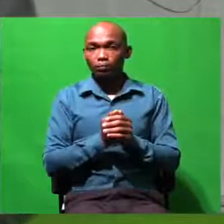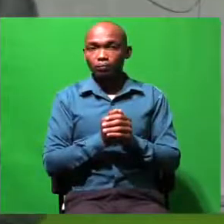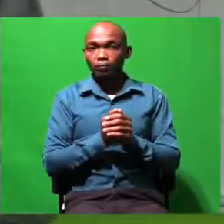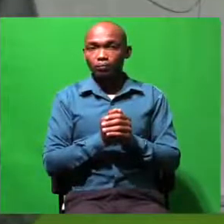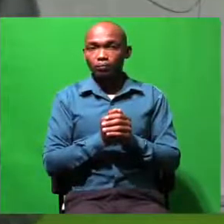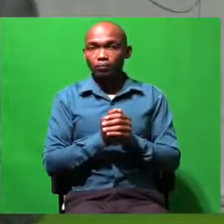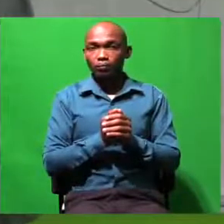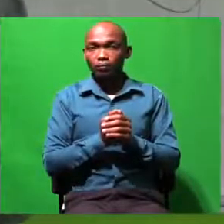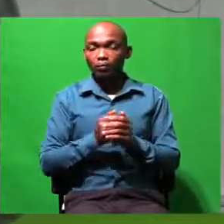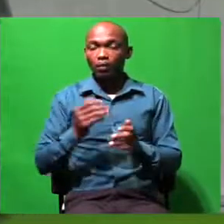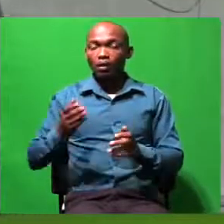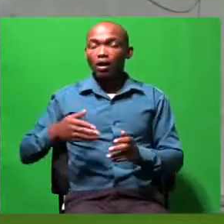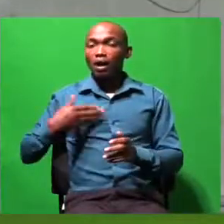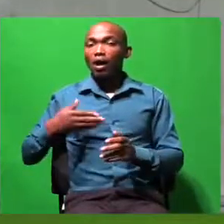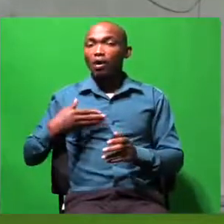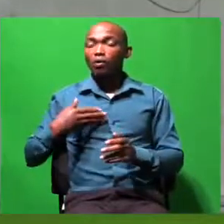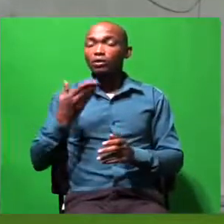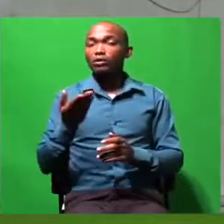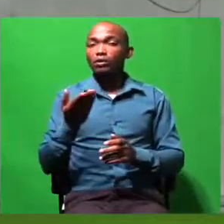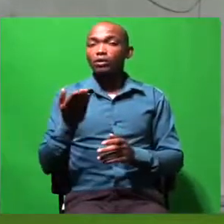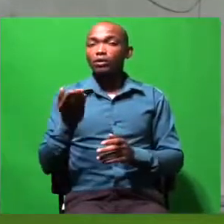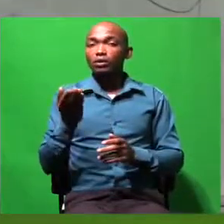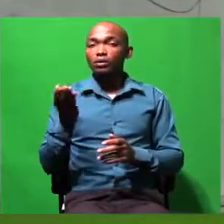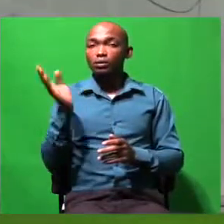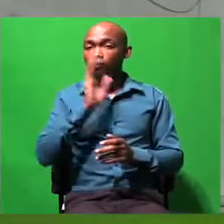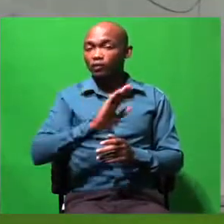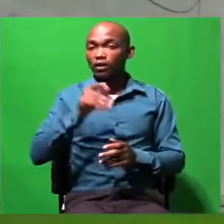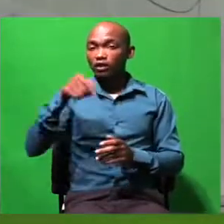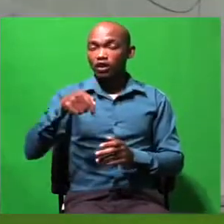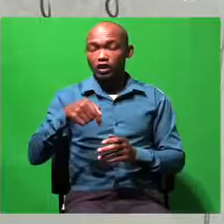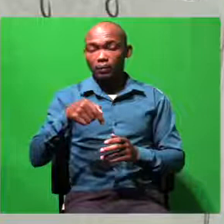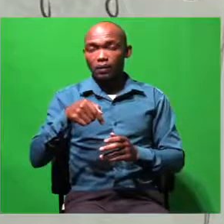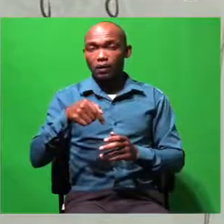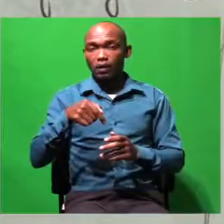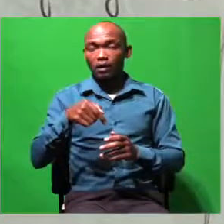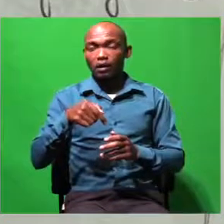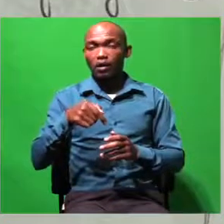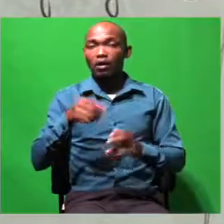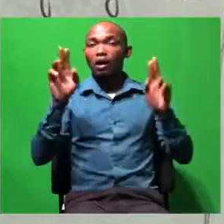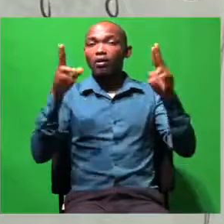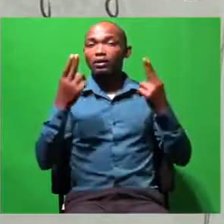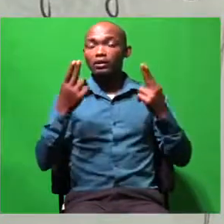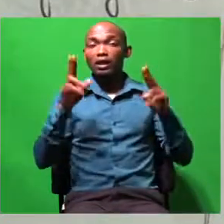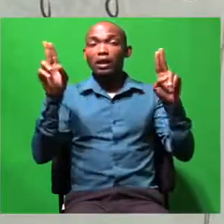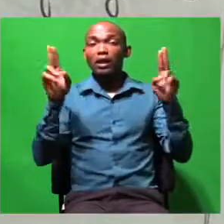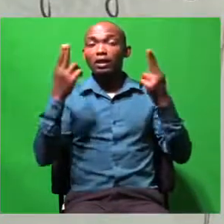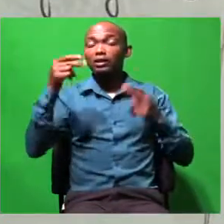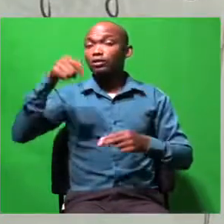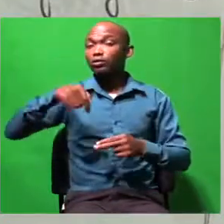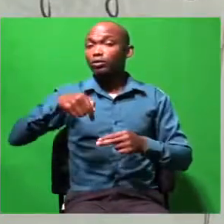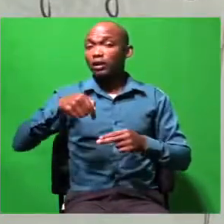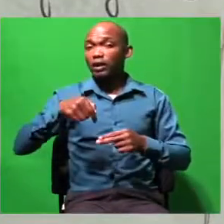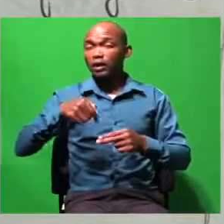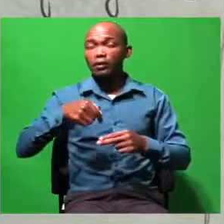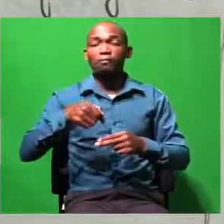My dear student, I want to wind up toward our lesson. So our